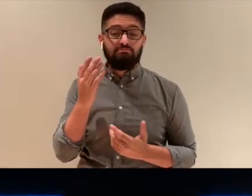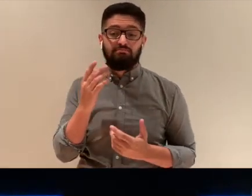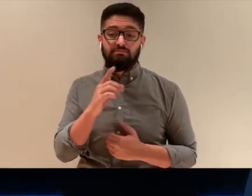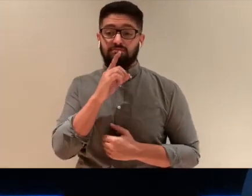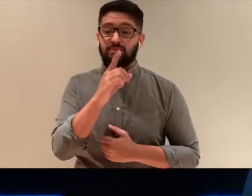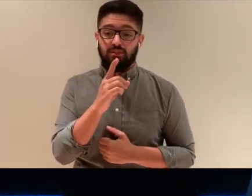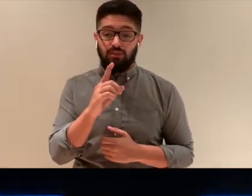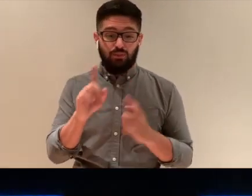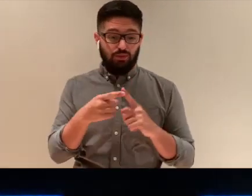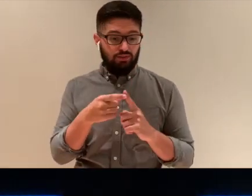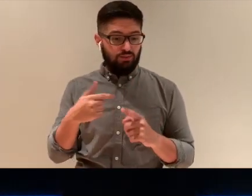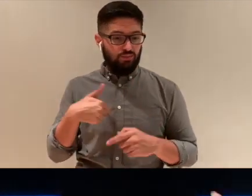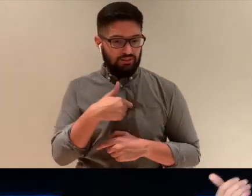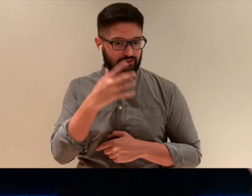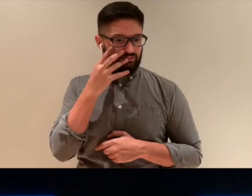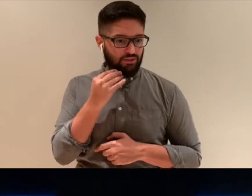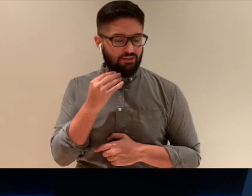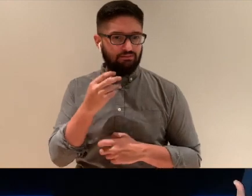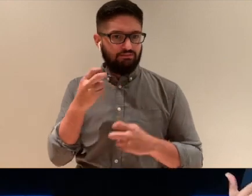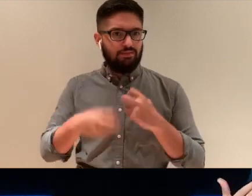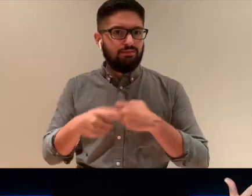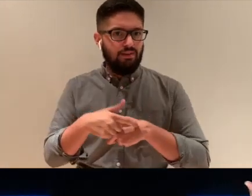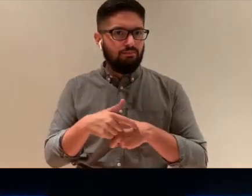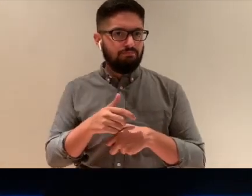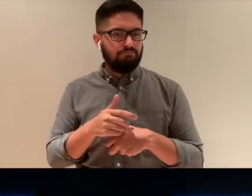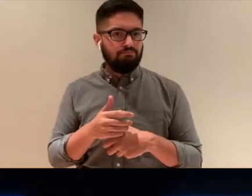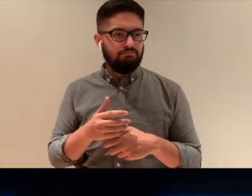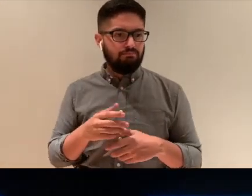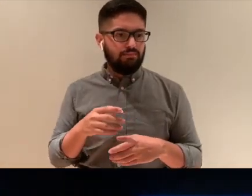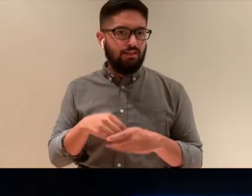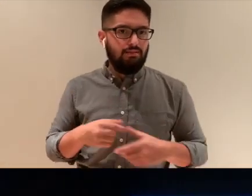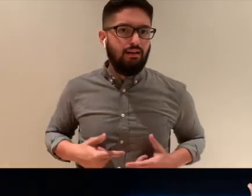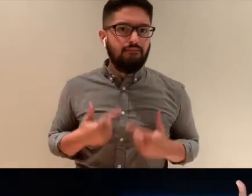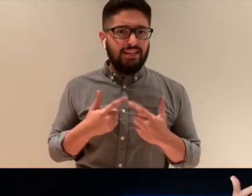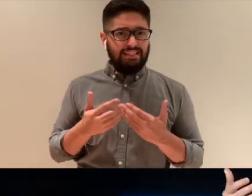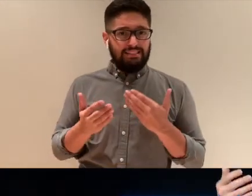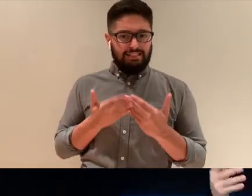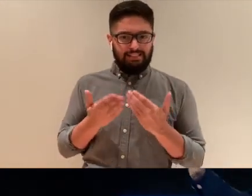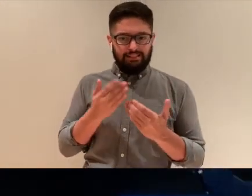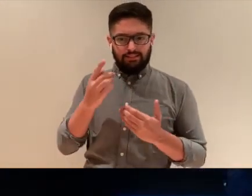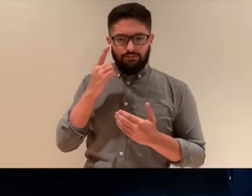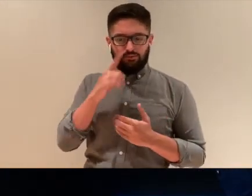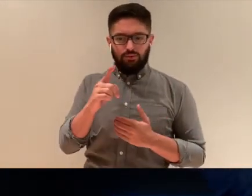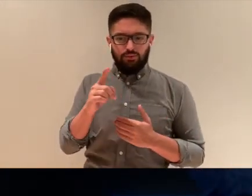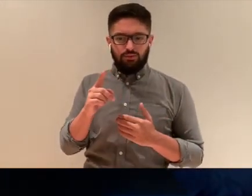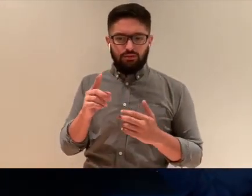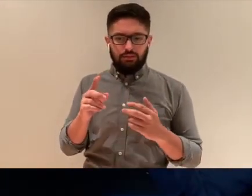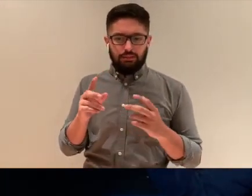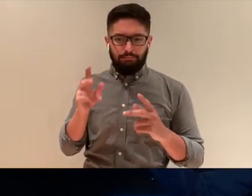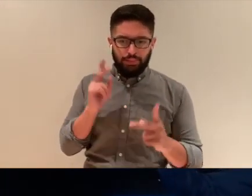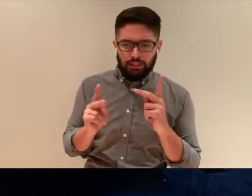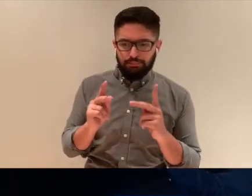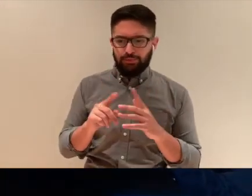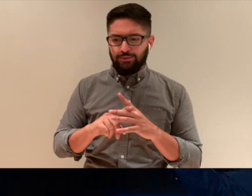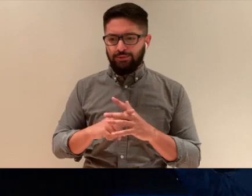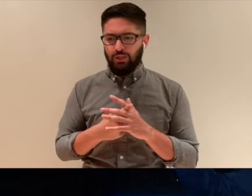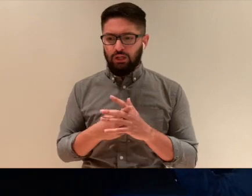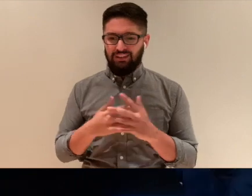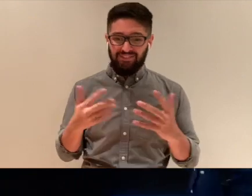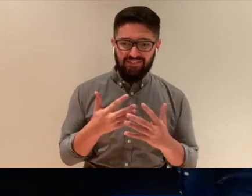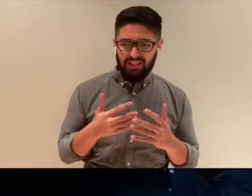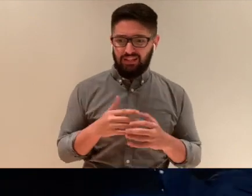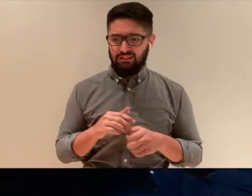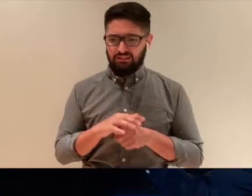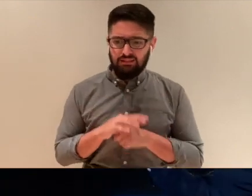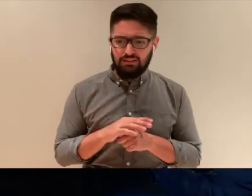You know, the reality is that when we go through these moments in life, it's easy for people to